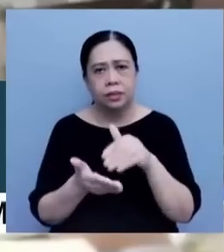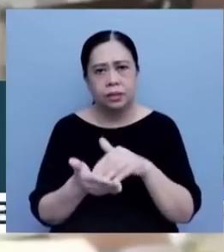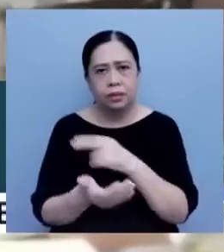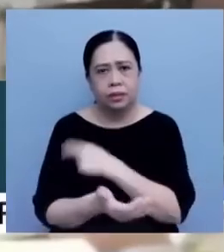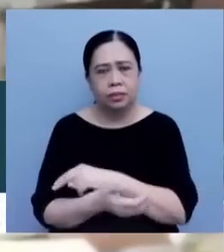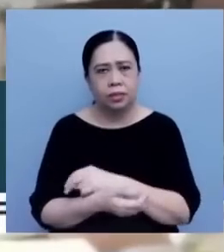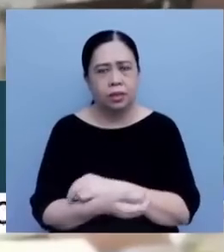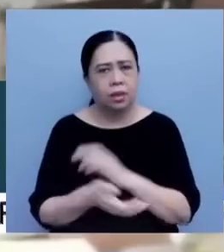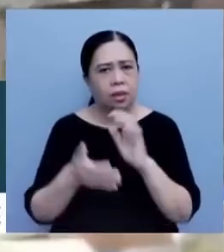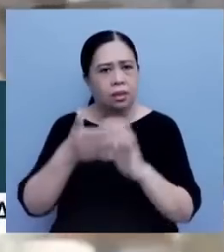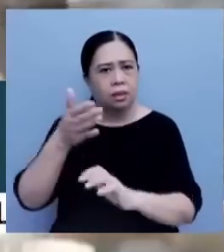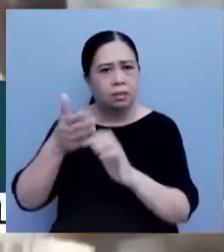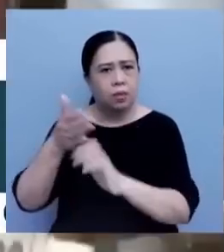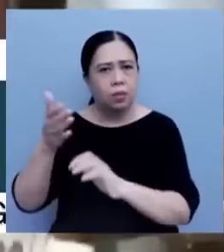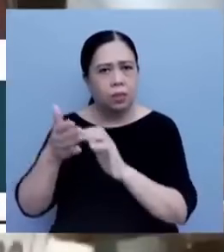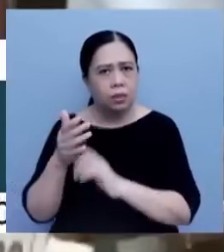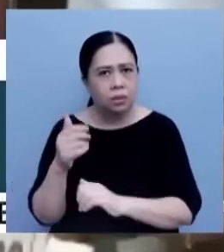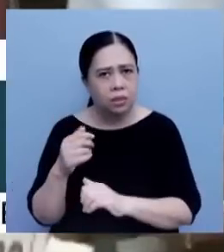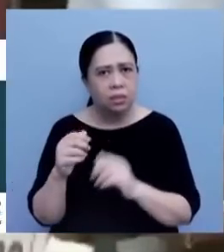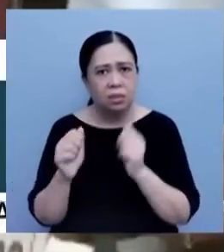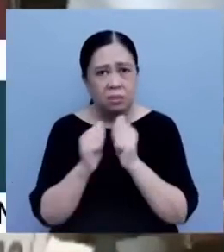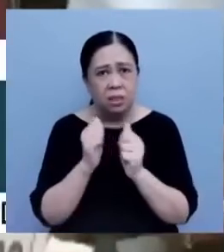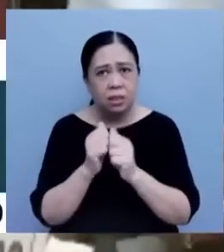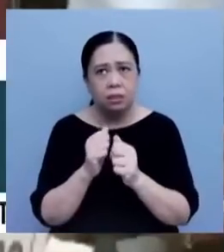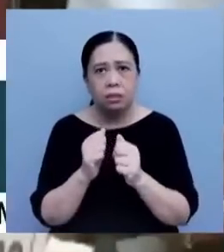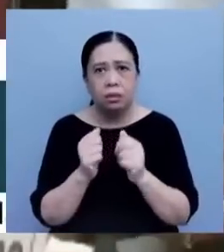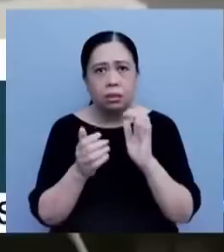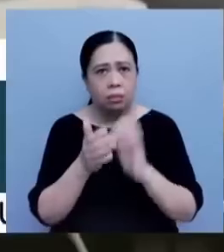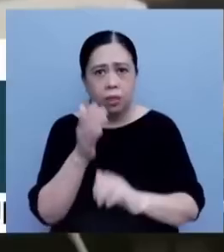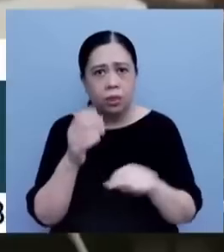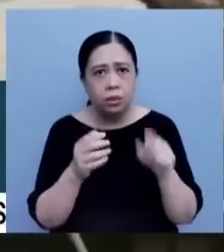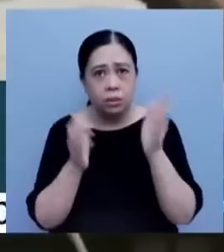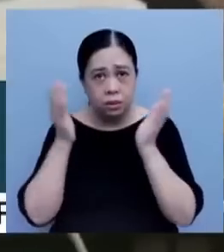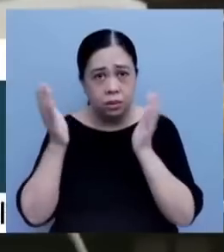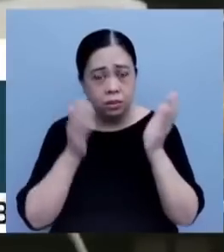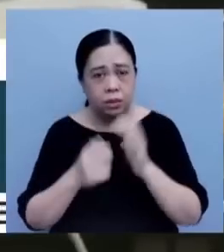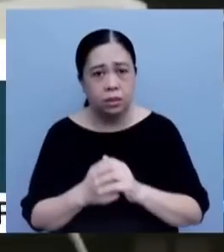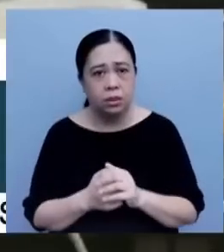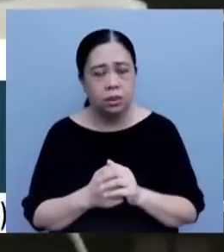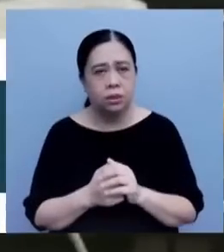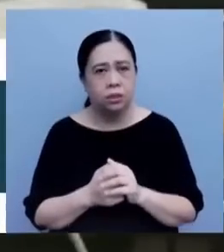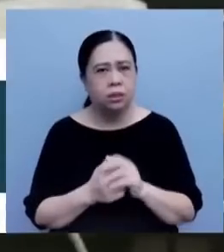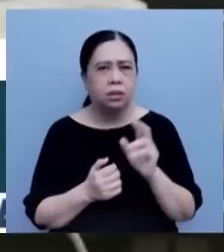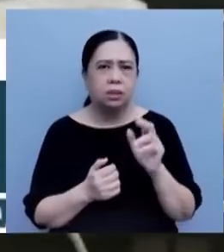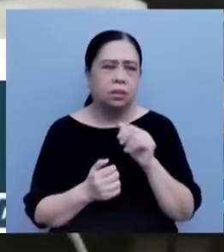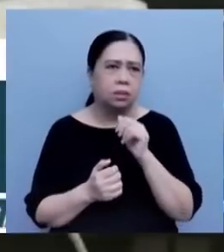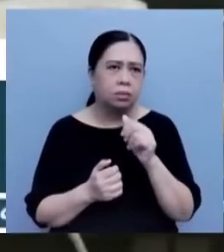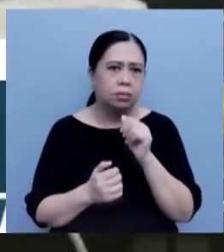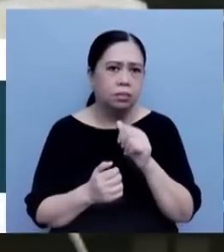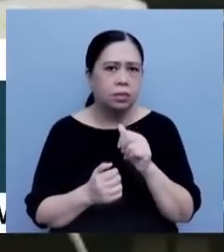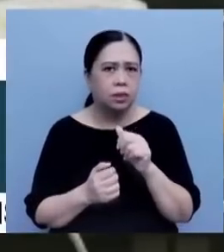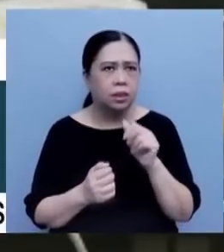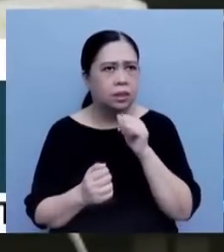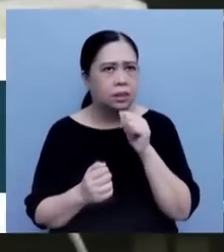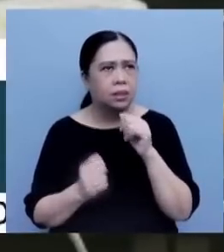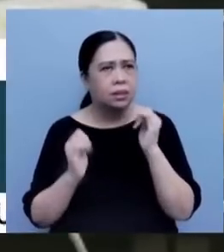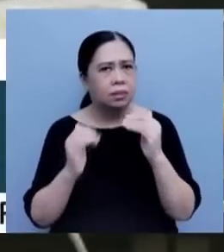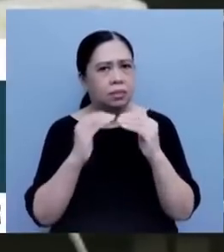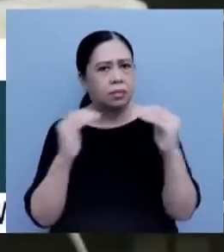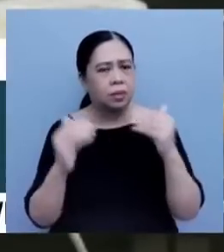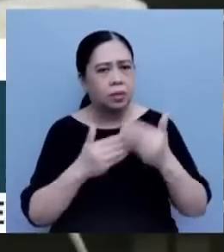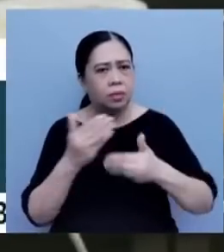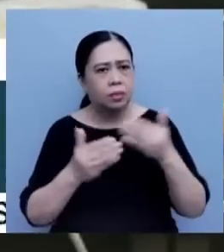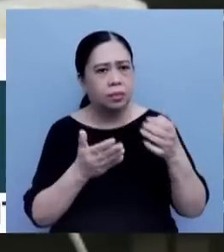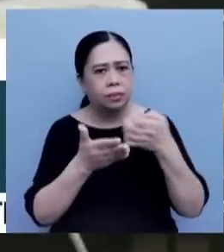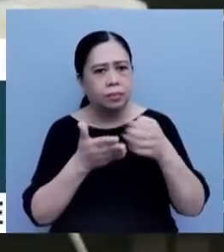Nagbawas. In short, bawas din ang subvention natin. Hindi naman, these are, NEP levels are the same and the operating